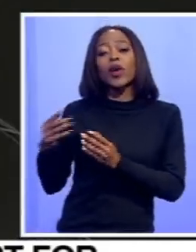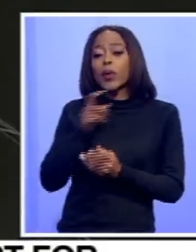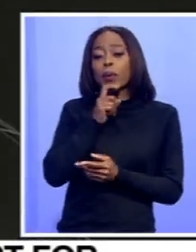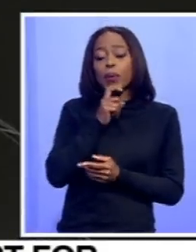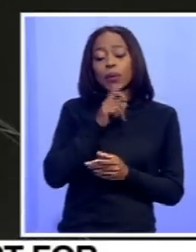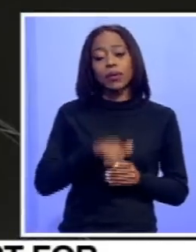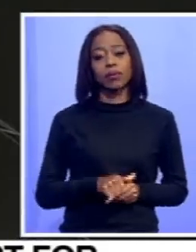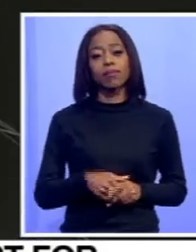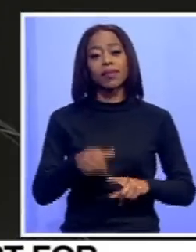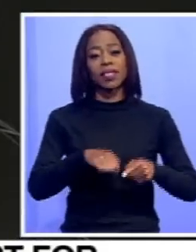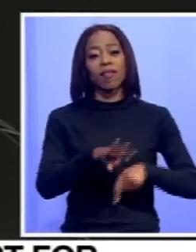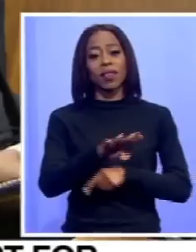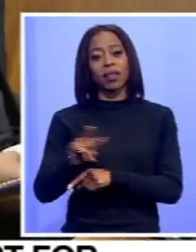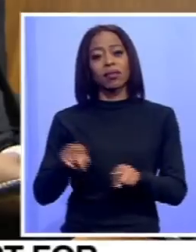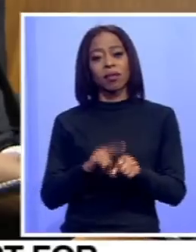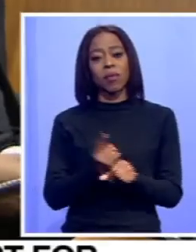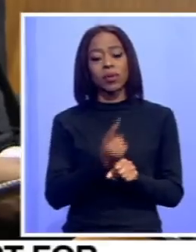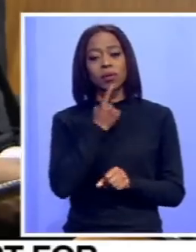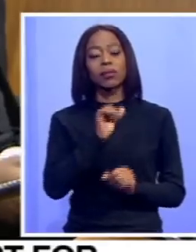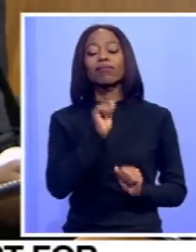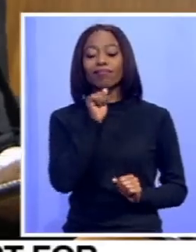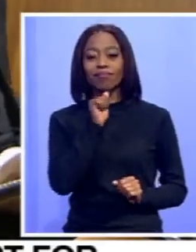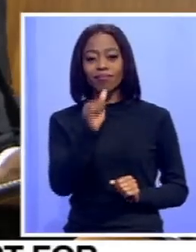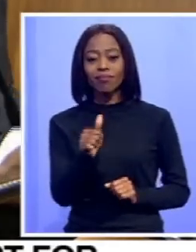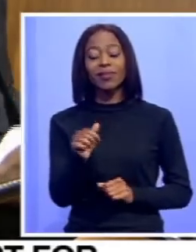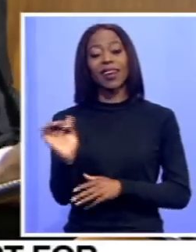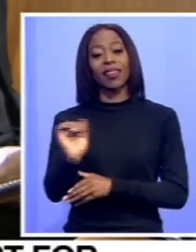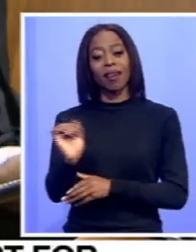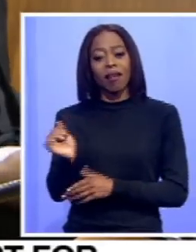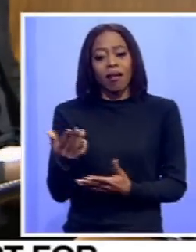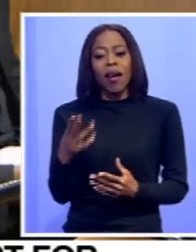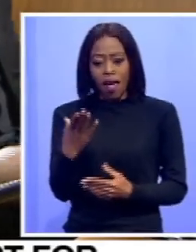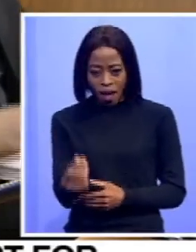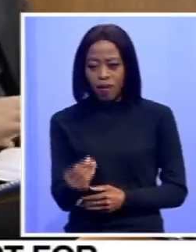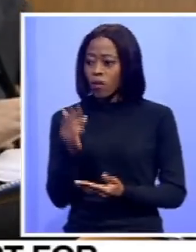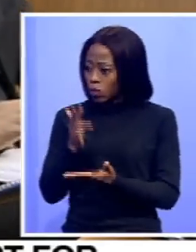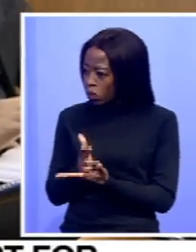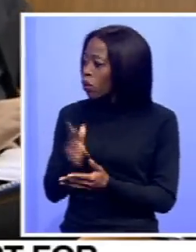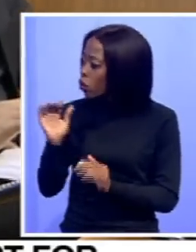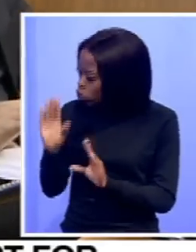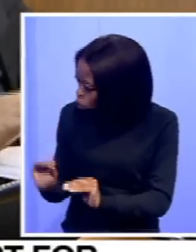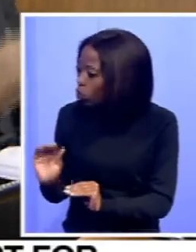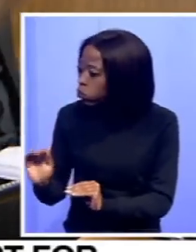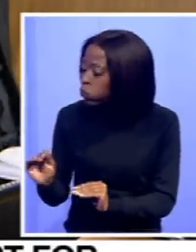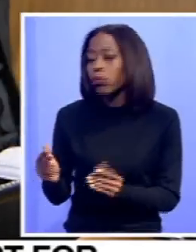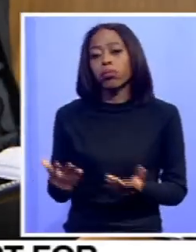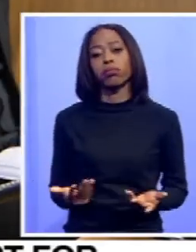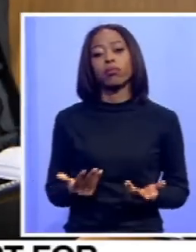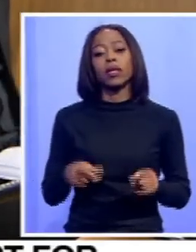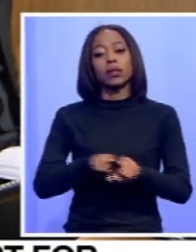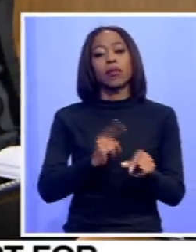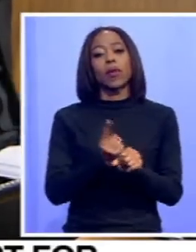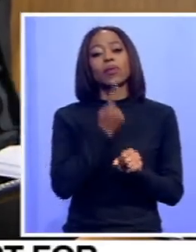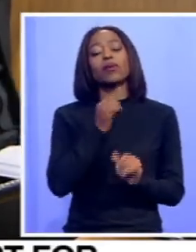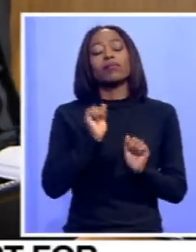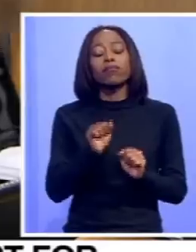47. Nevertheless, he also repeated that even if the vehicle had such a permit, he would have stopped it. Sub 48. He also repeated that he had seen